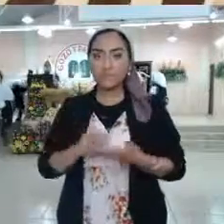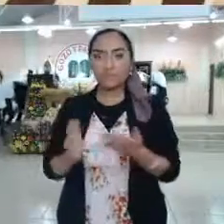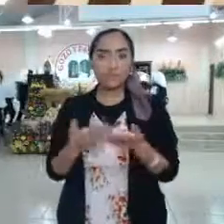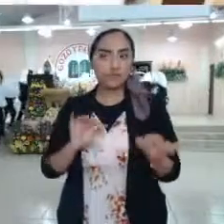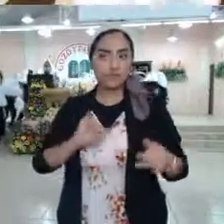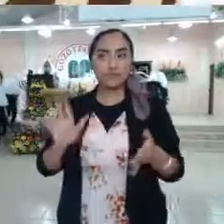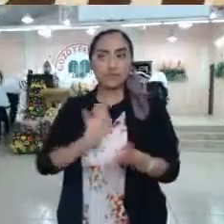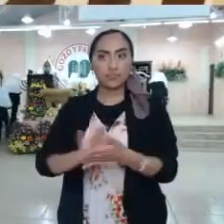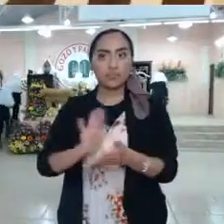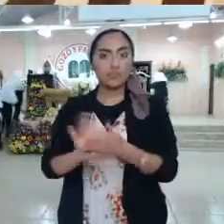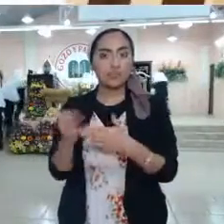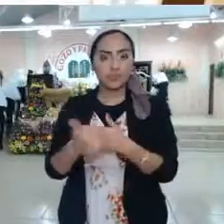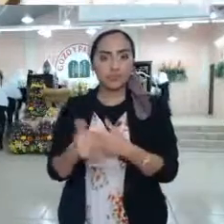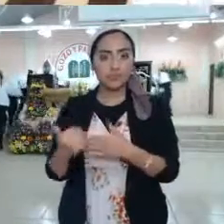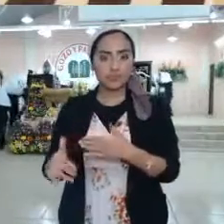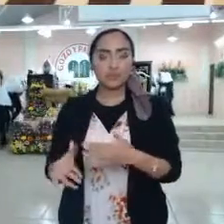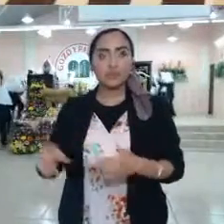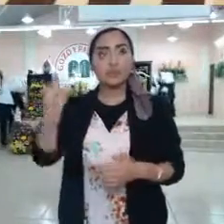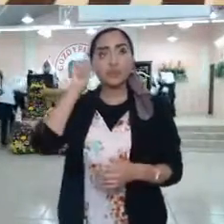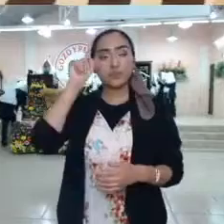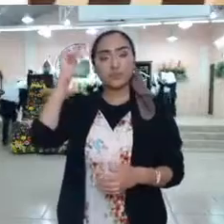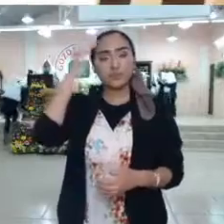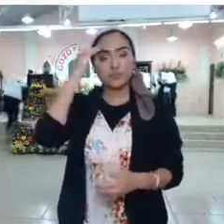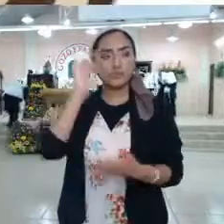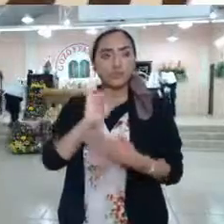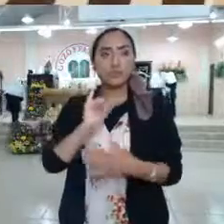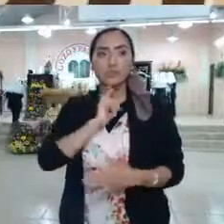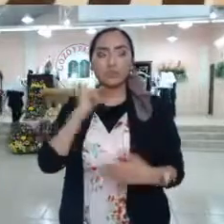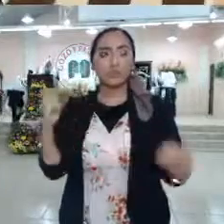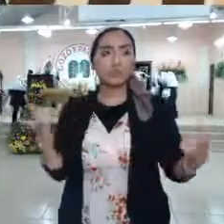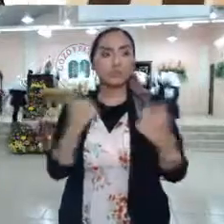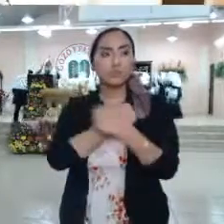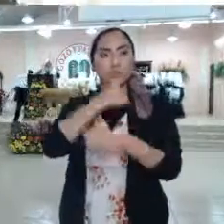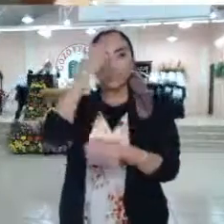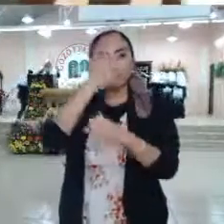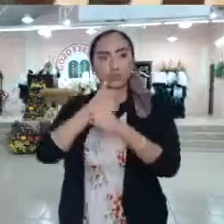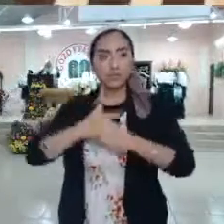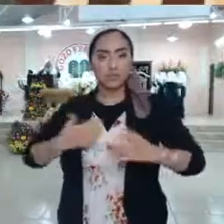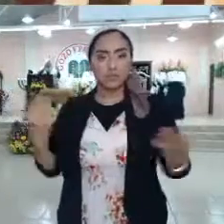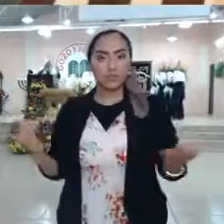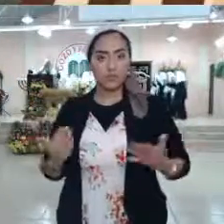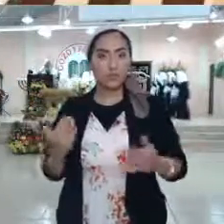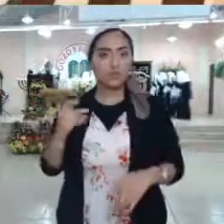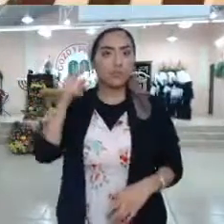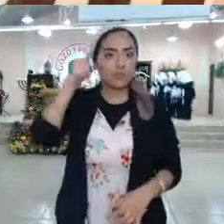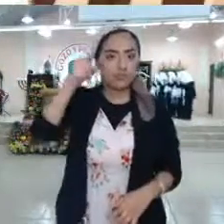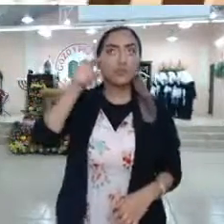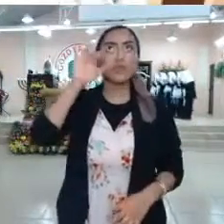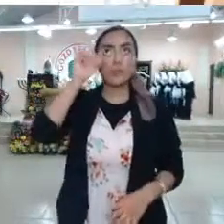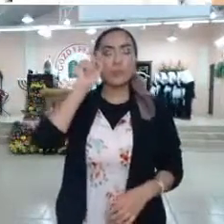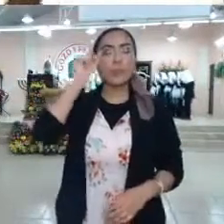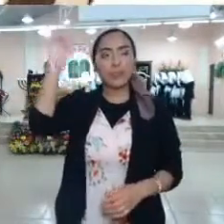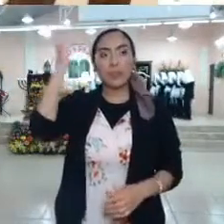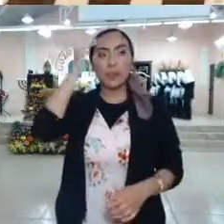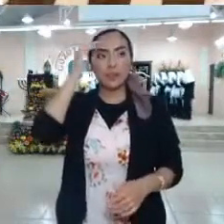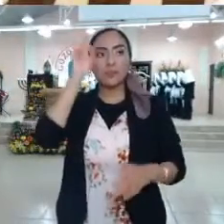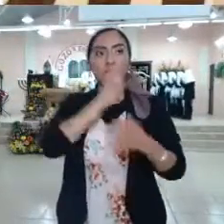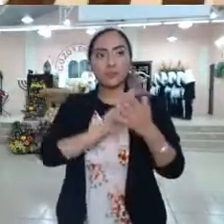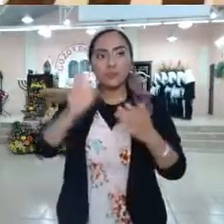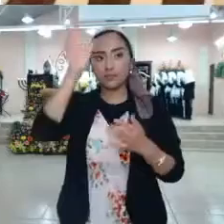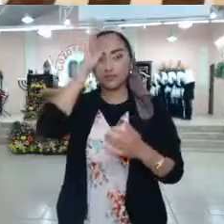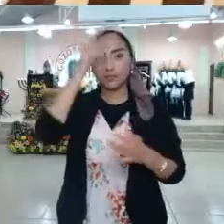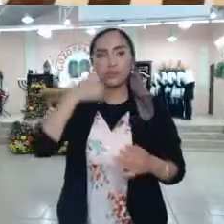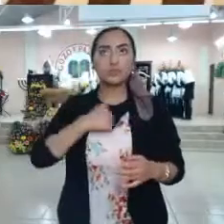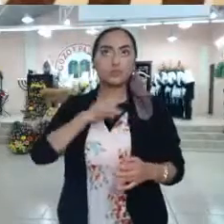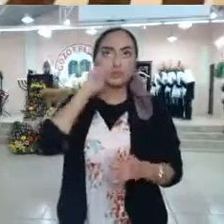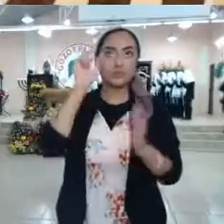live pan like sin that, levadura. as unleavened Tú bread. sabes que yo amo You a mis know hermanos that y I mis love my hermanas brothers, aquí my y sisters allá. here Sí, and tú there. lo sabes, Yes, Abba. you know it, Abba. Y